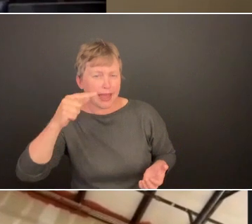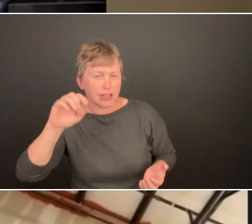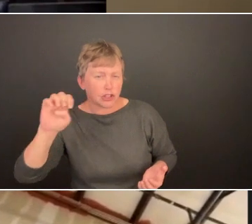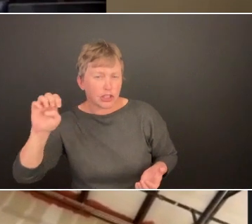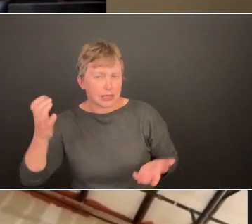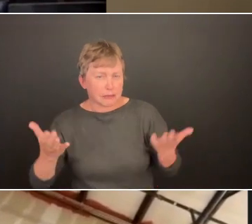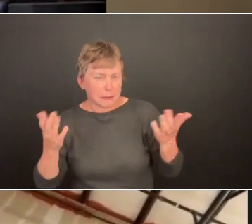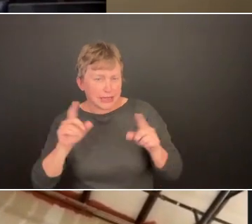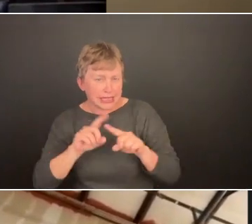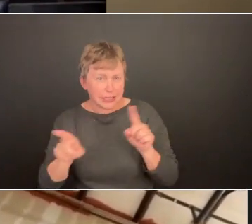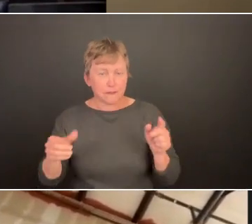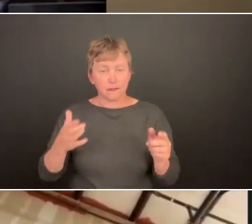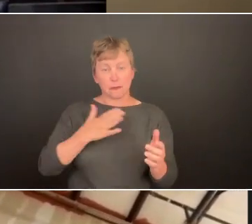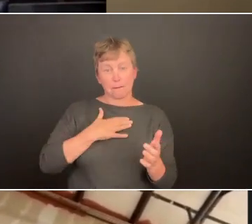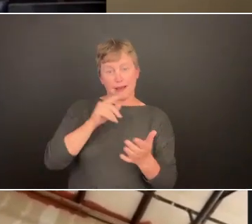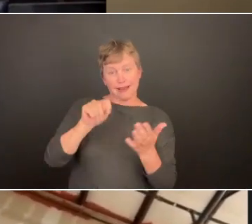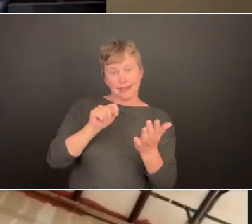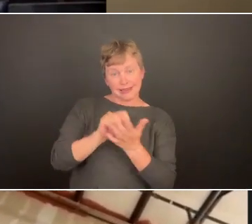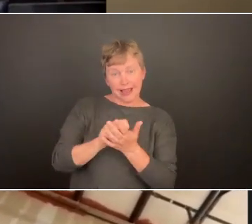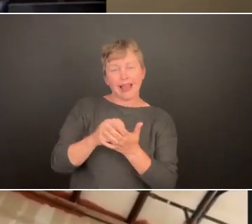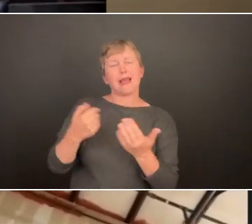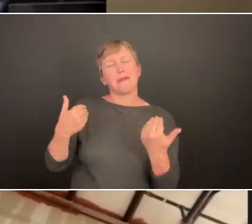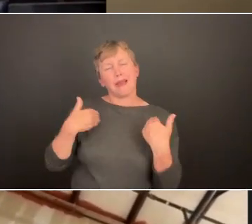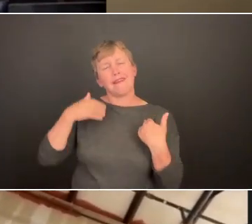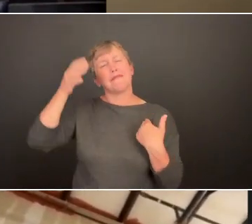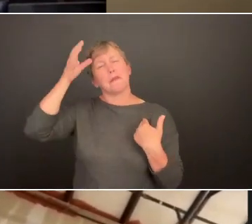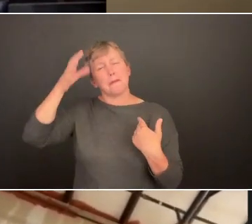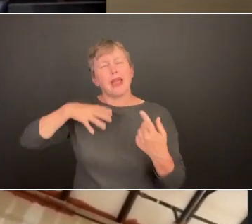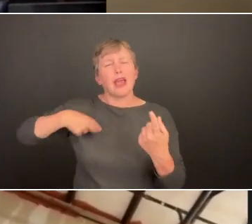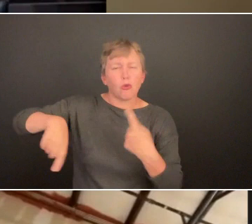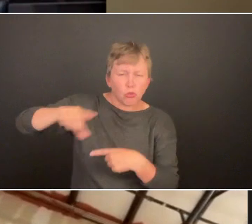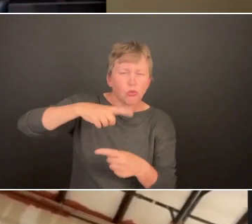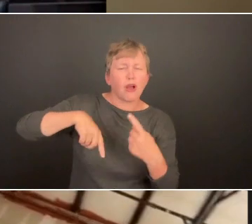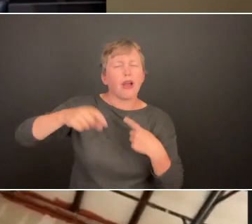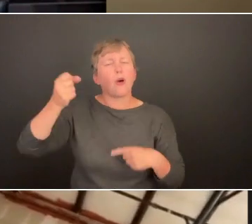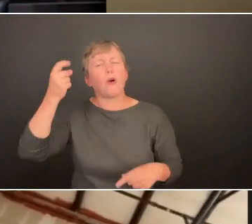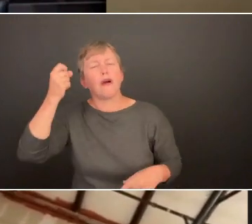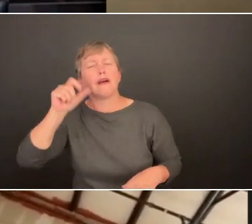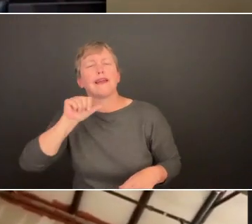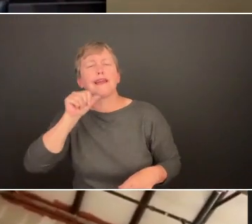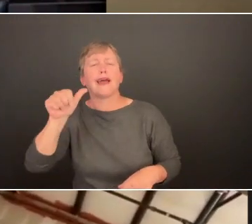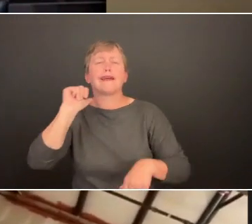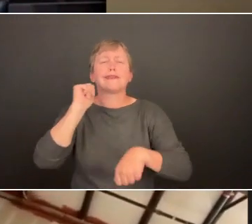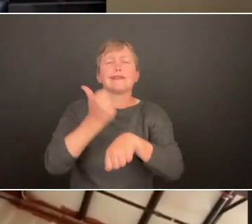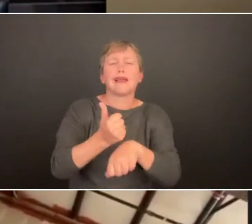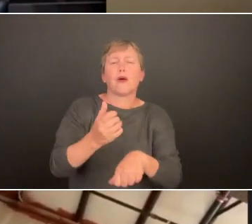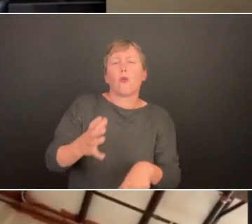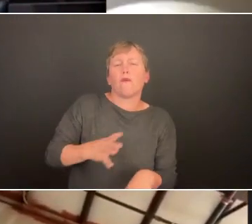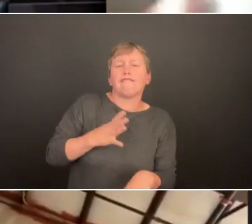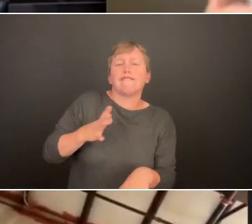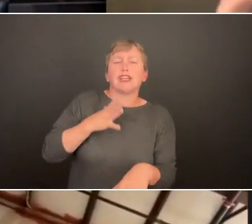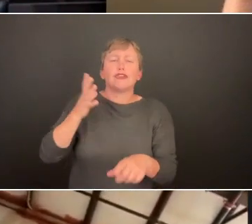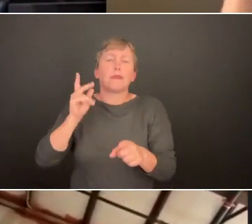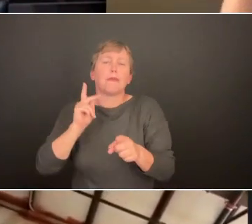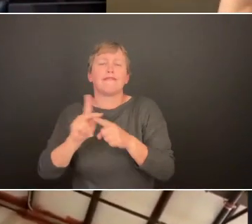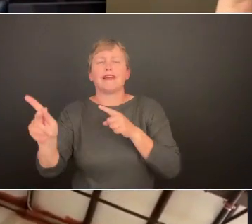like it was set up. Like individuals were not set up to come into your room and spend an hour like I do today. So